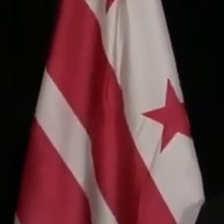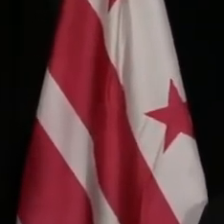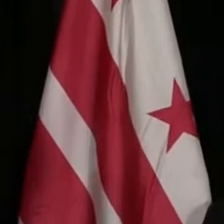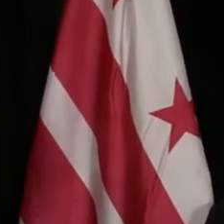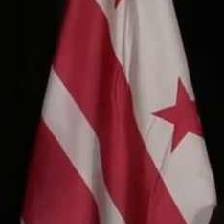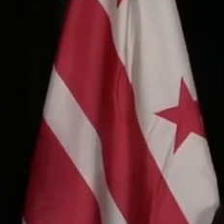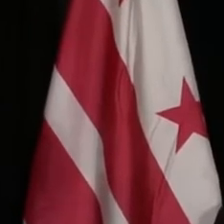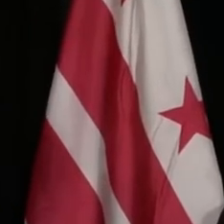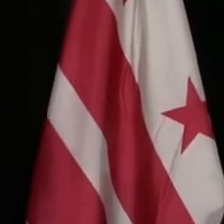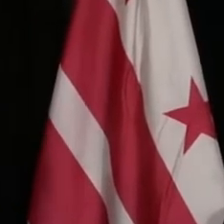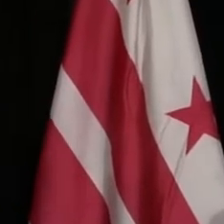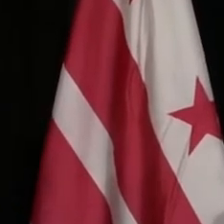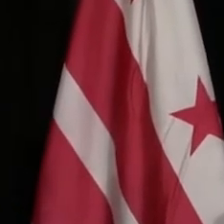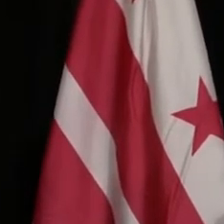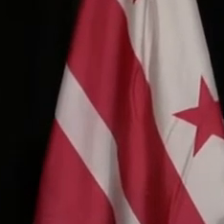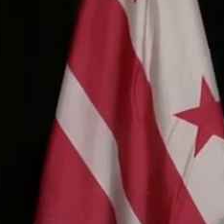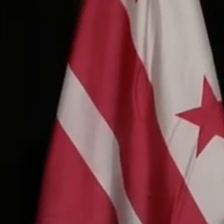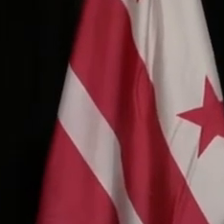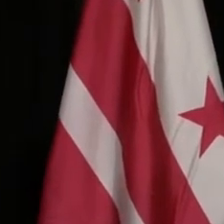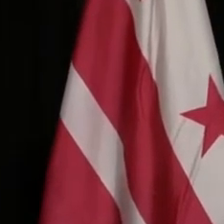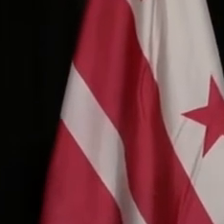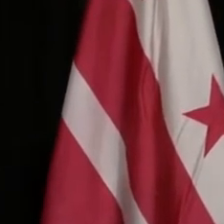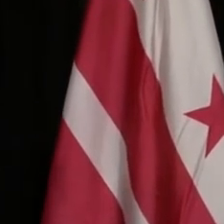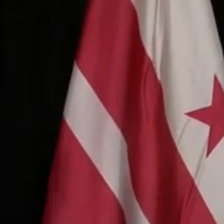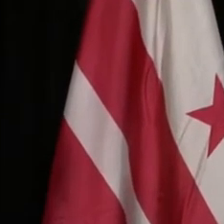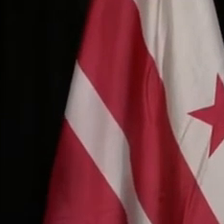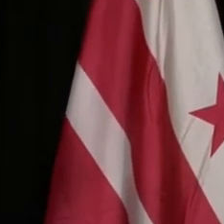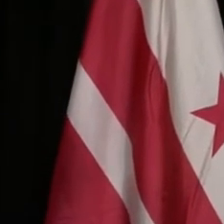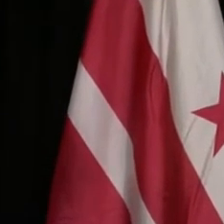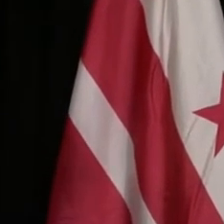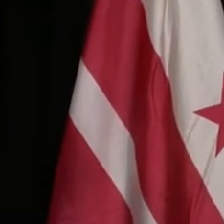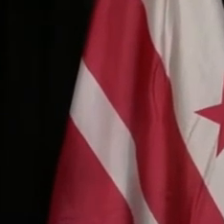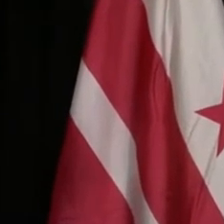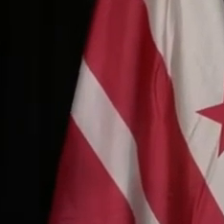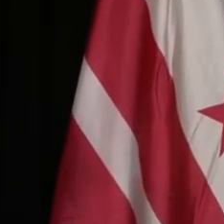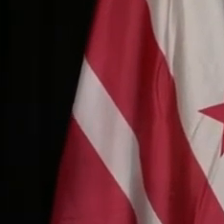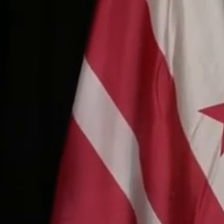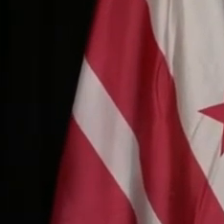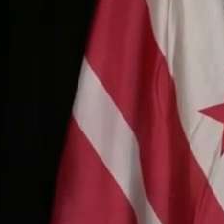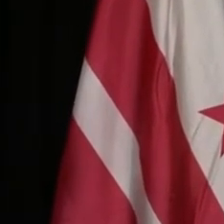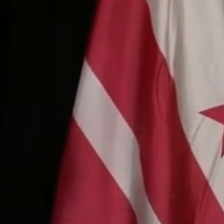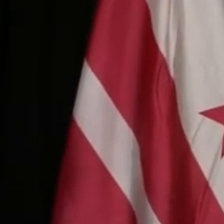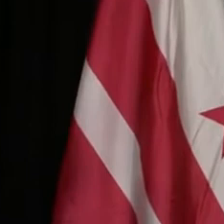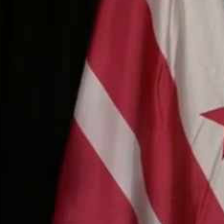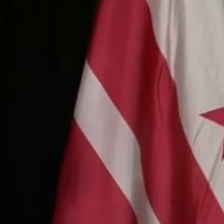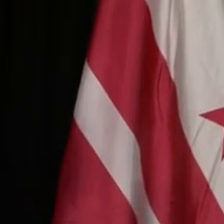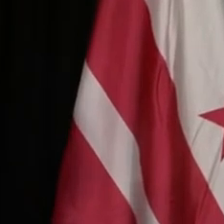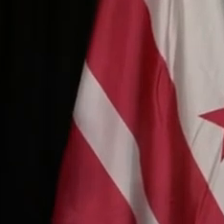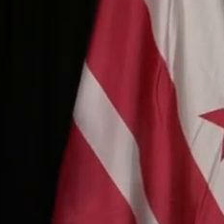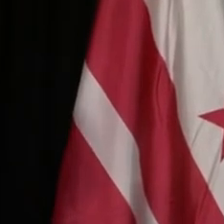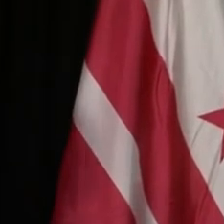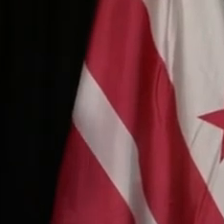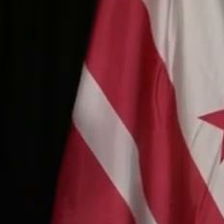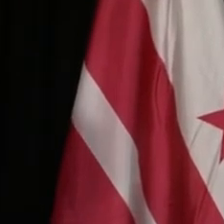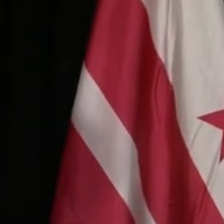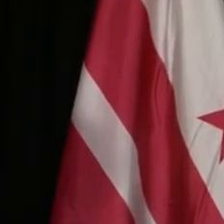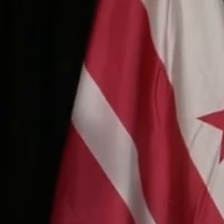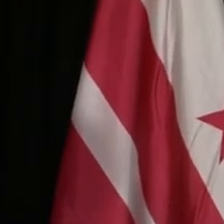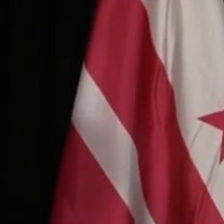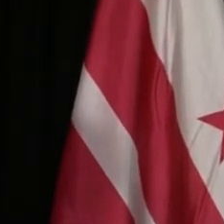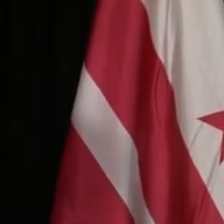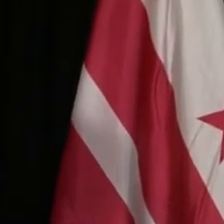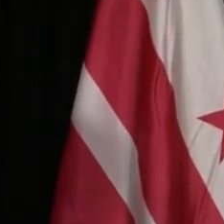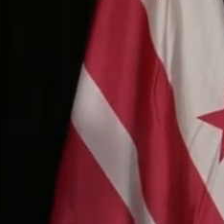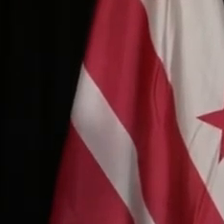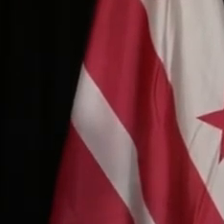their fellow Americans from around the nation to join them. And we are very much looking